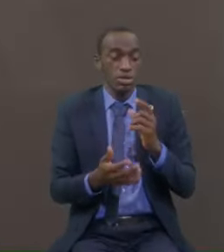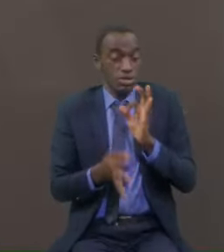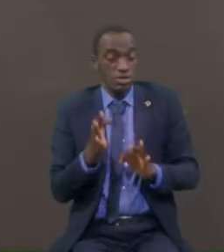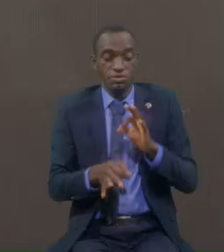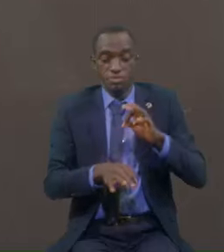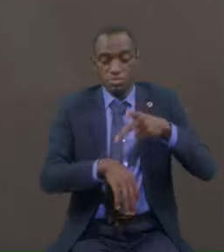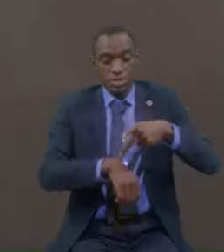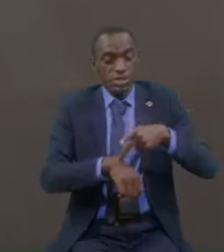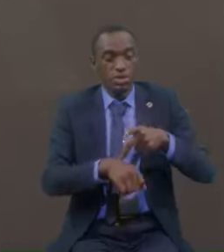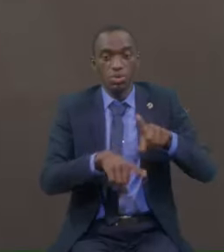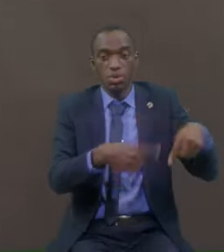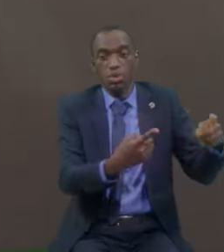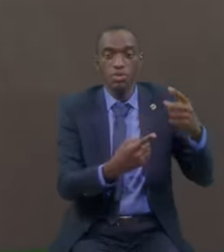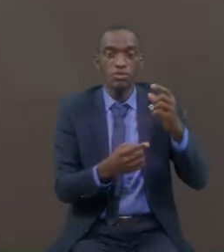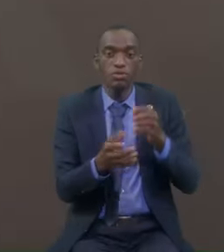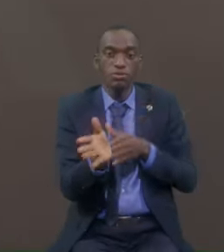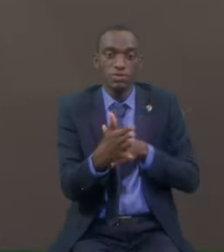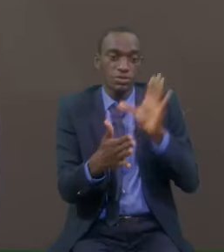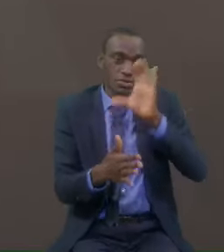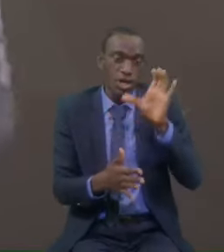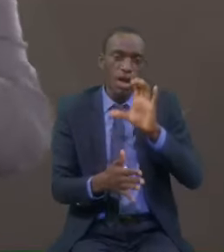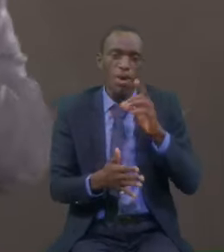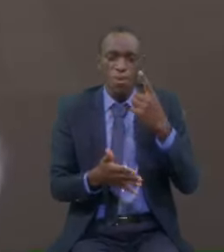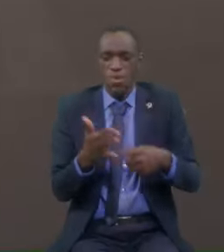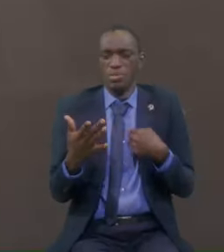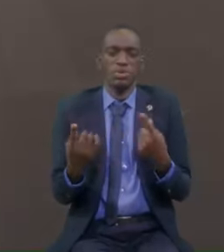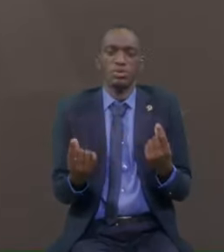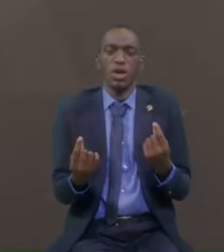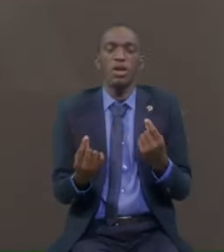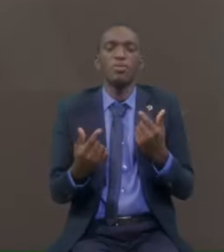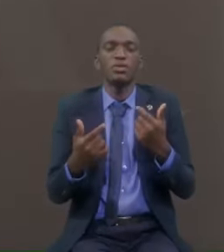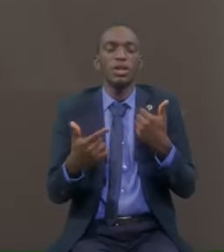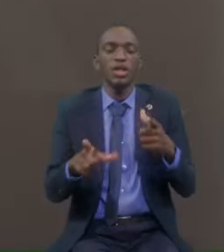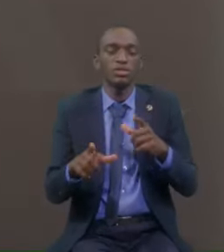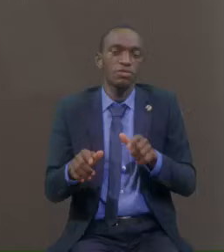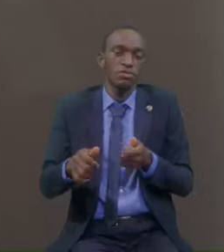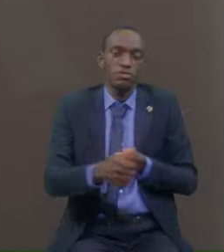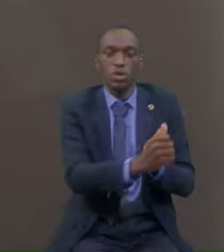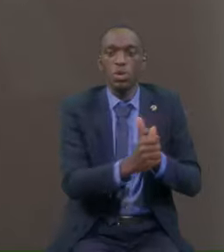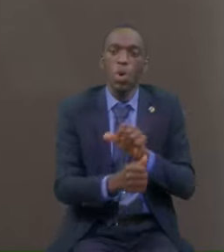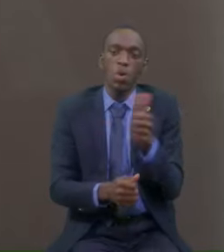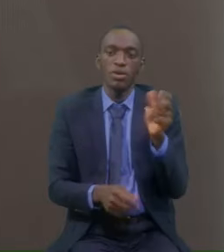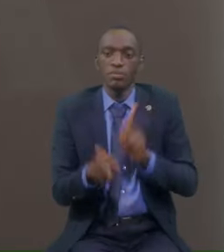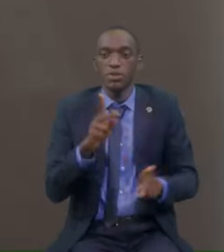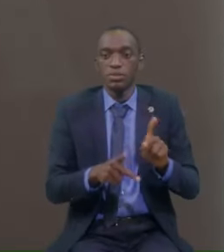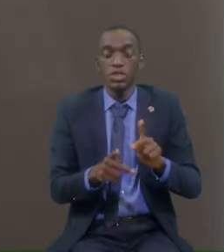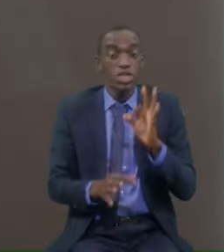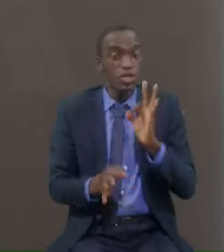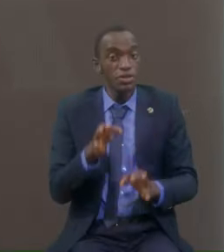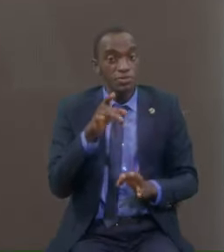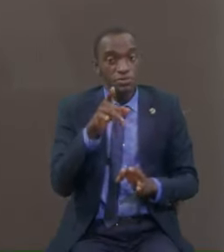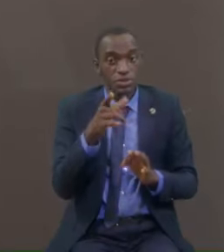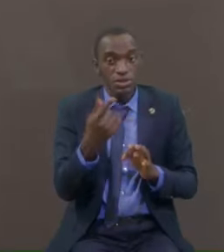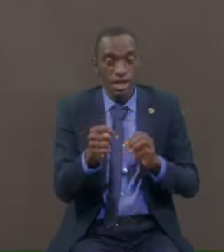him. You'll not pick up your old net. When the abiding spirit abides in you,